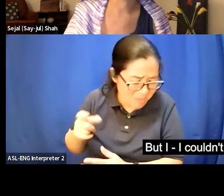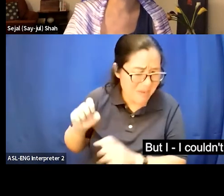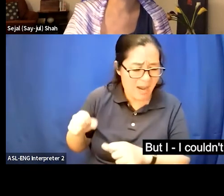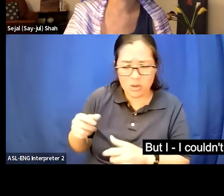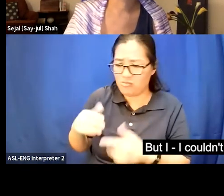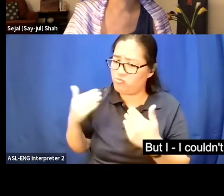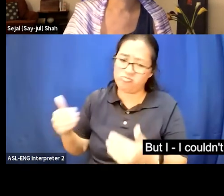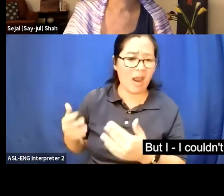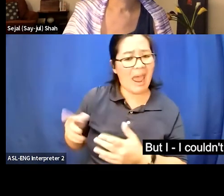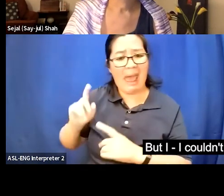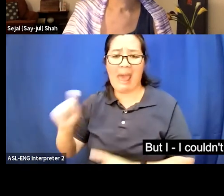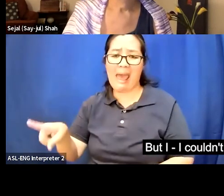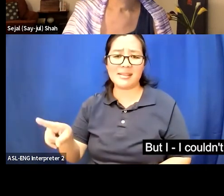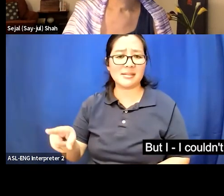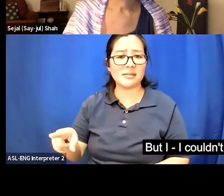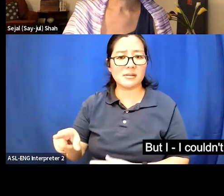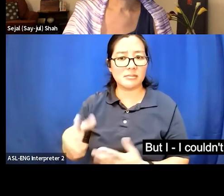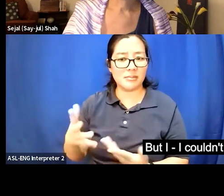but